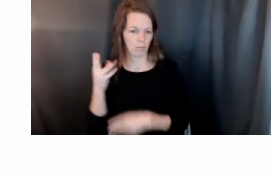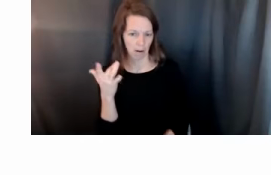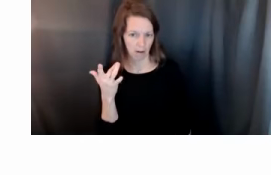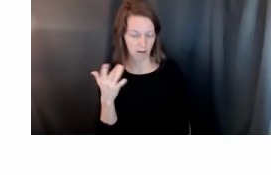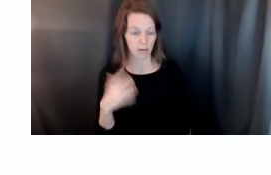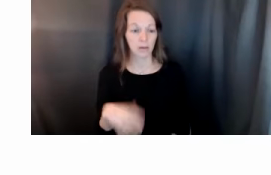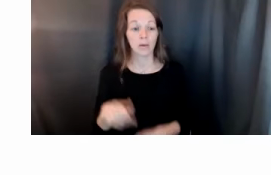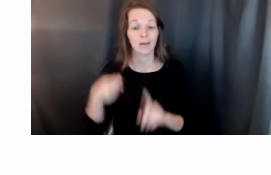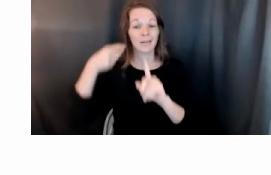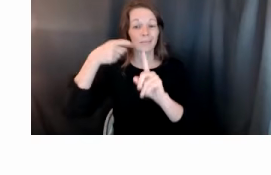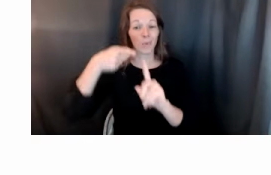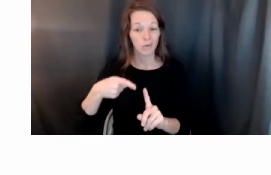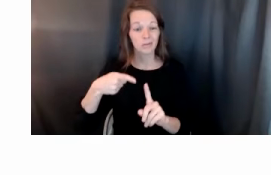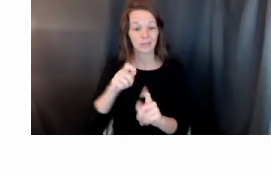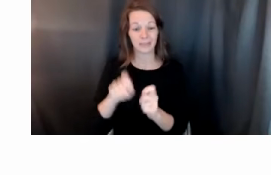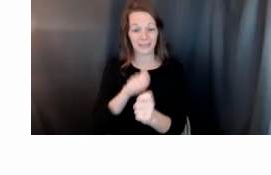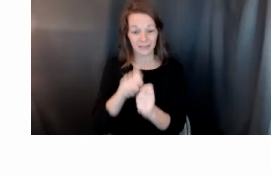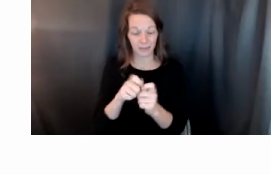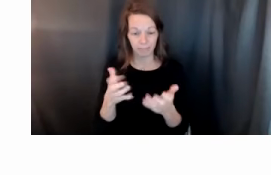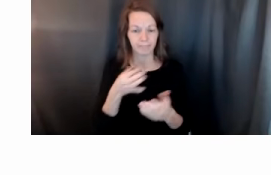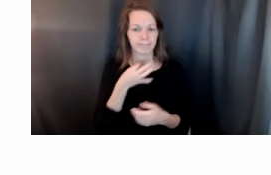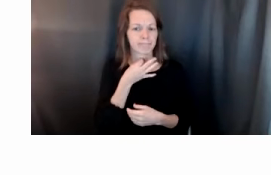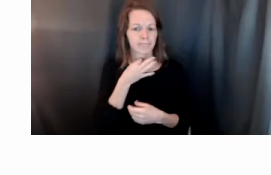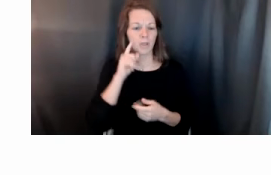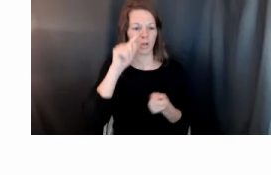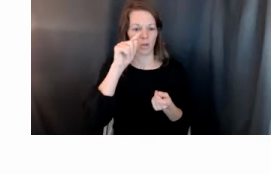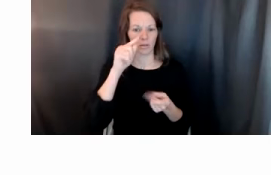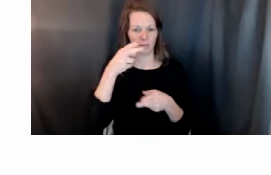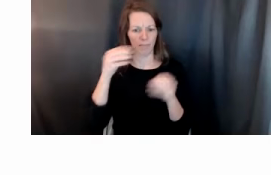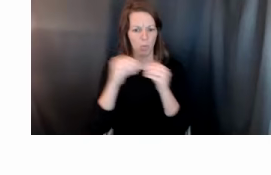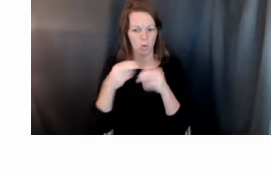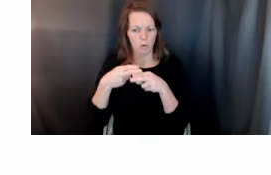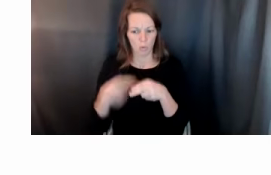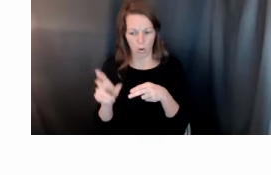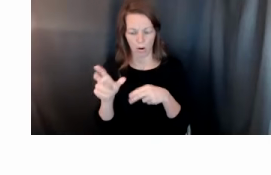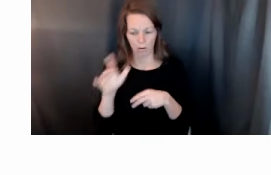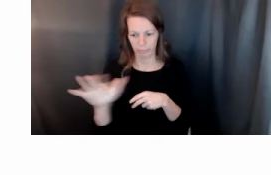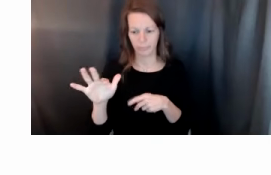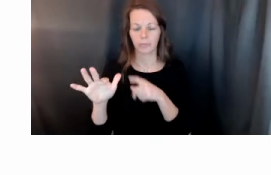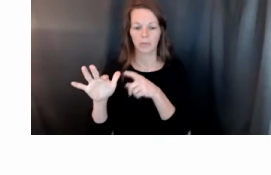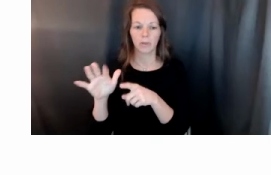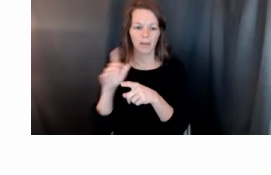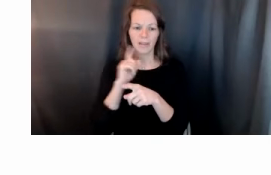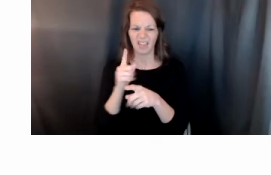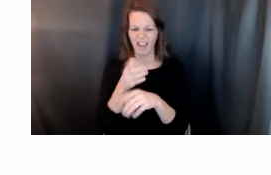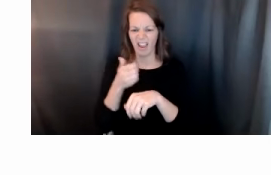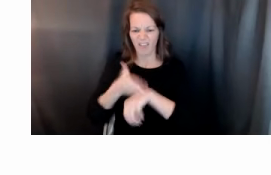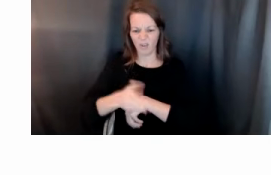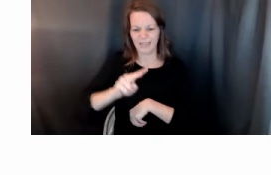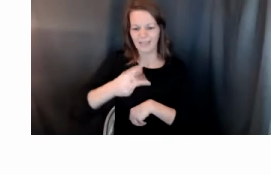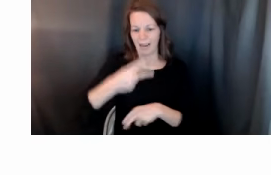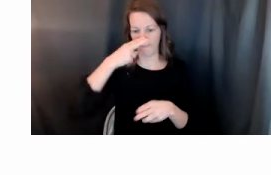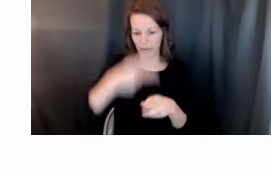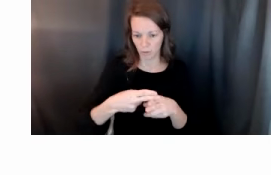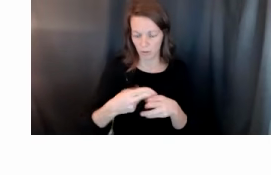More specifically, we want to know how reduction in length continues past a word's second mention. So for example,